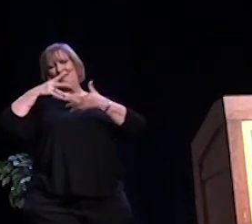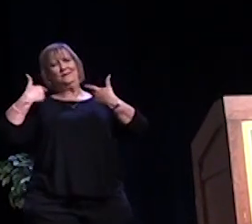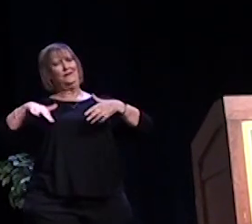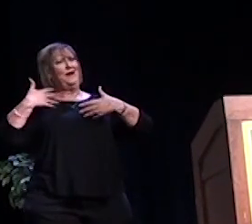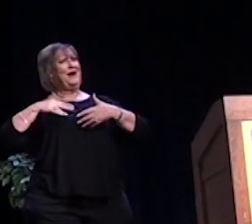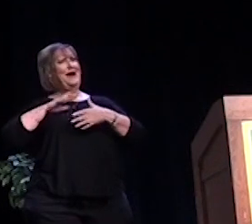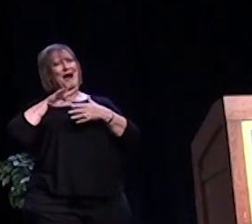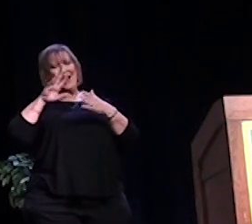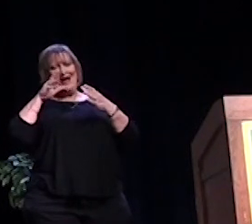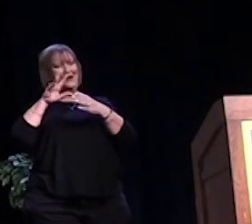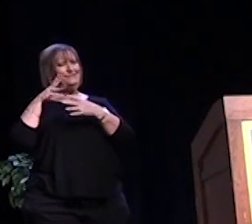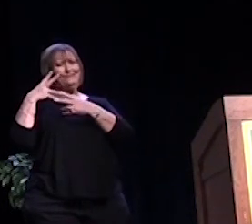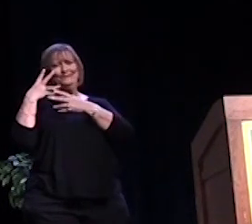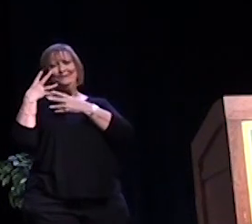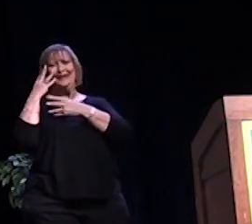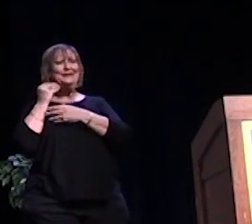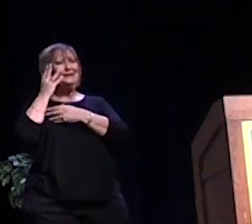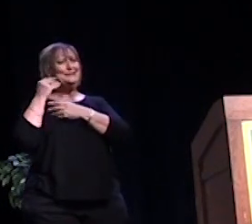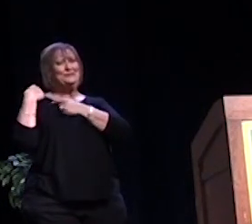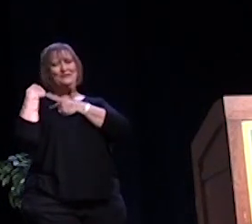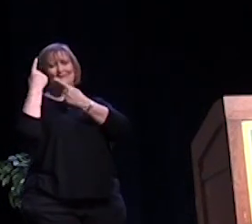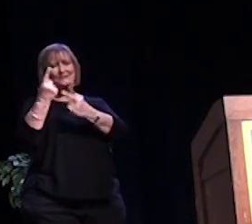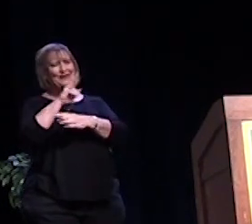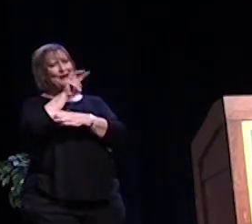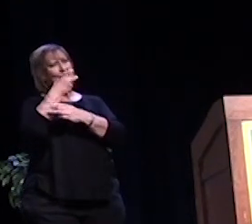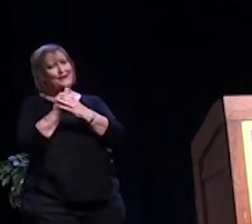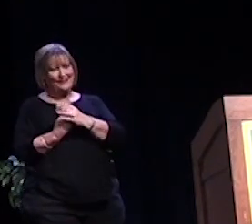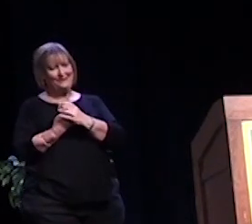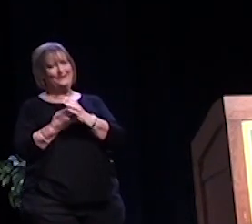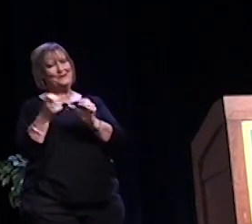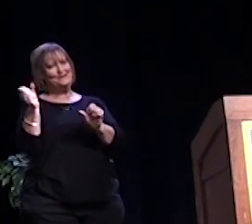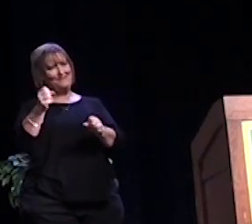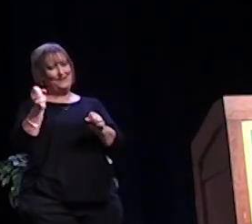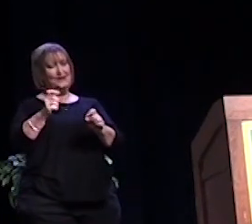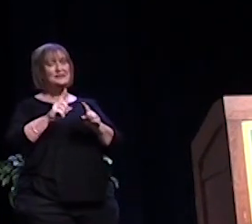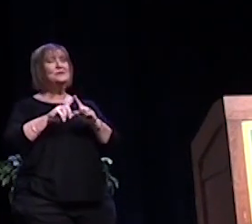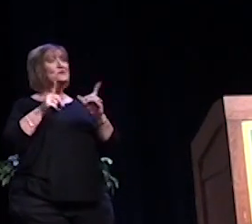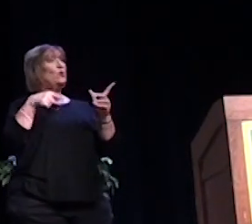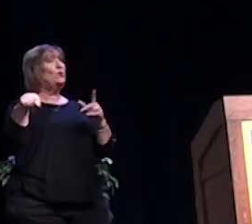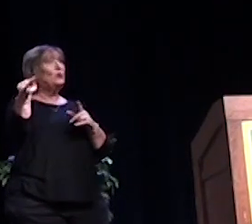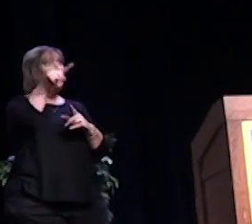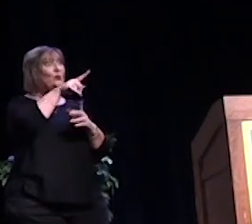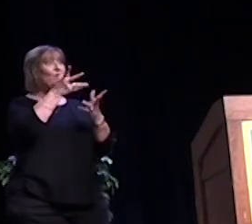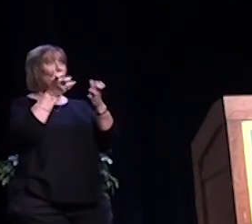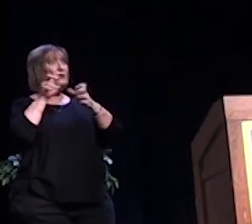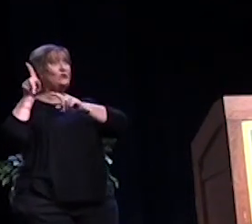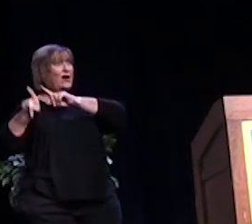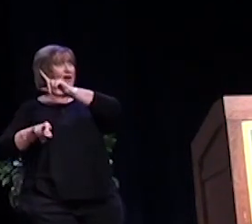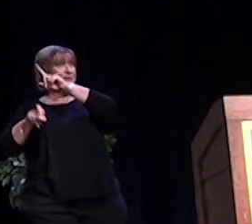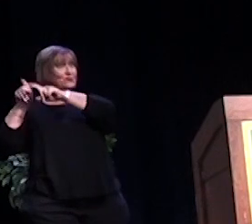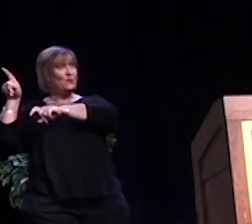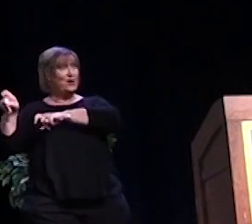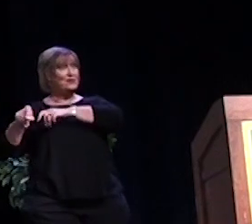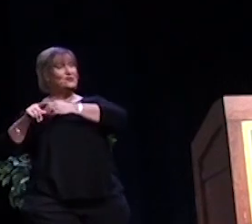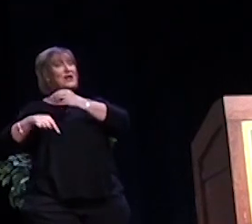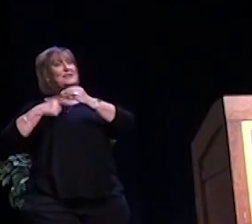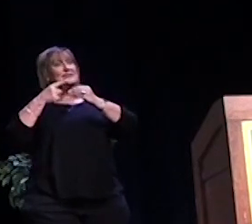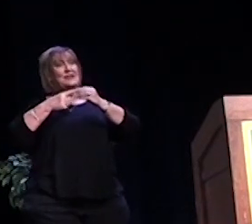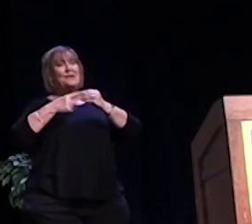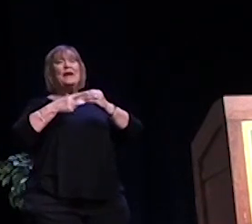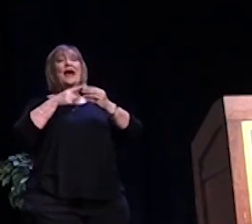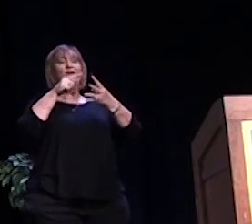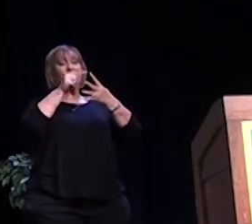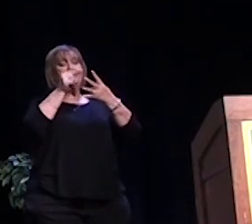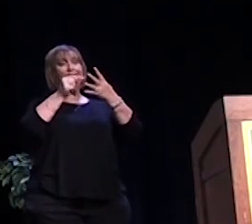hard relative to permanent supportive housing. So I welcome the opportunity to answer questions about all that goes into this